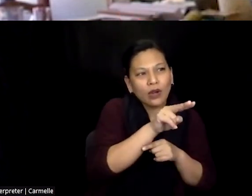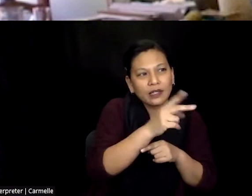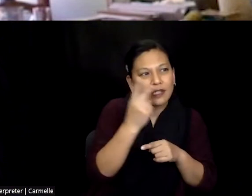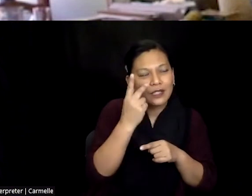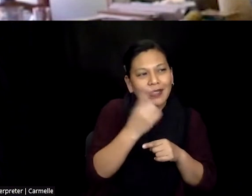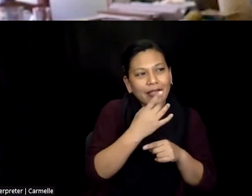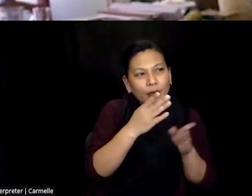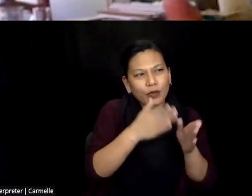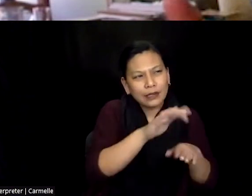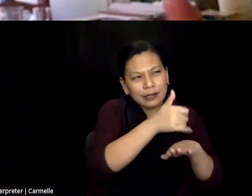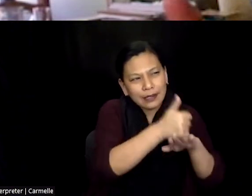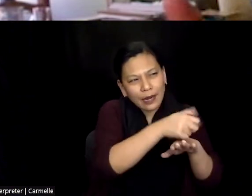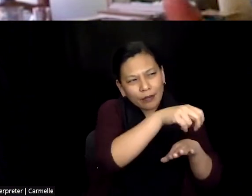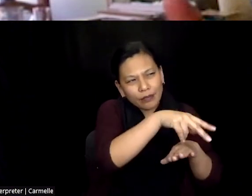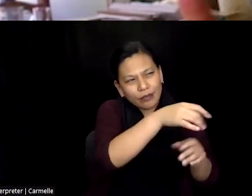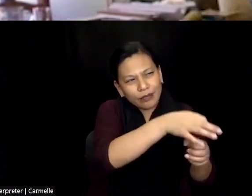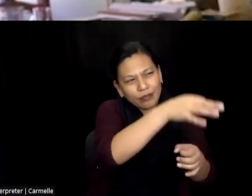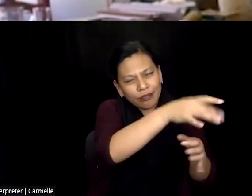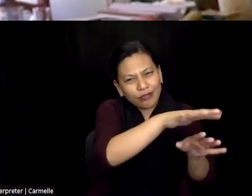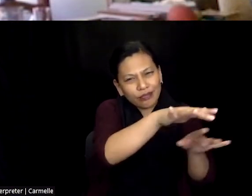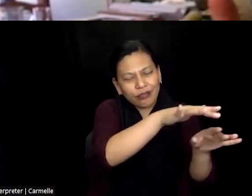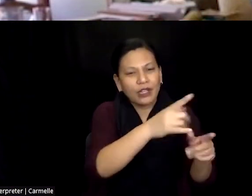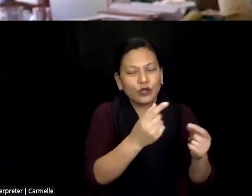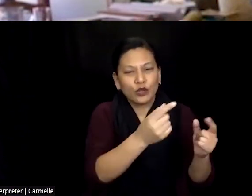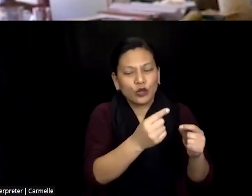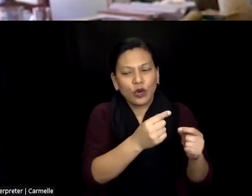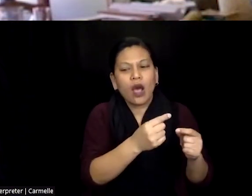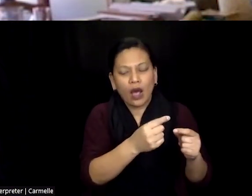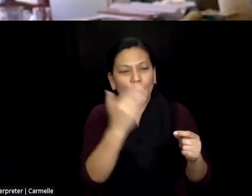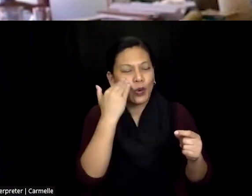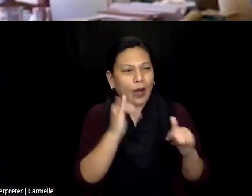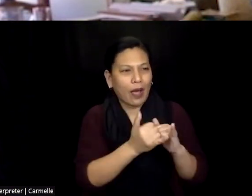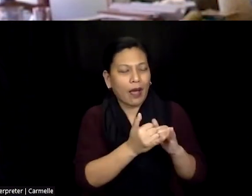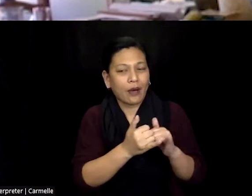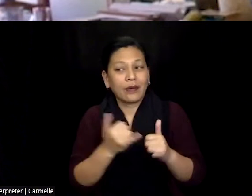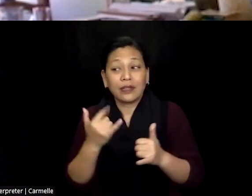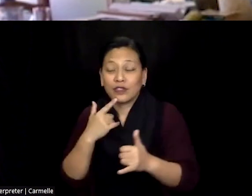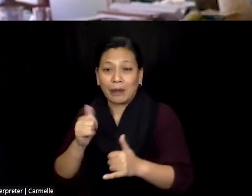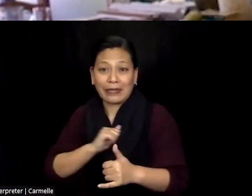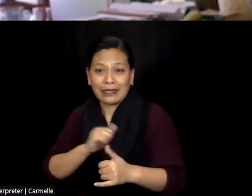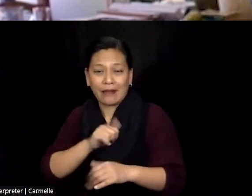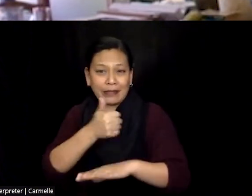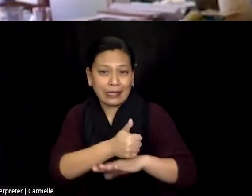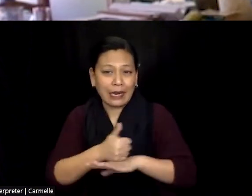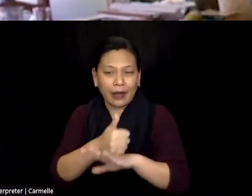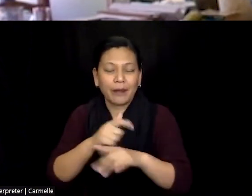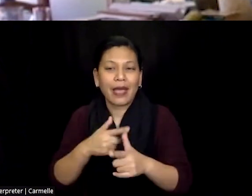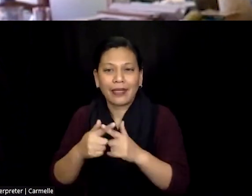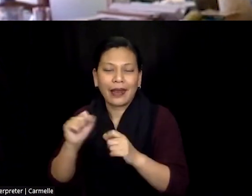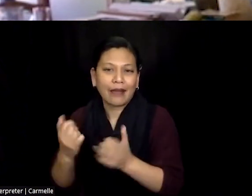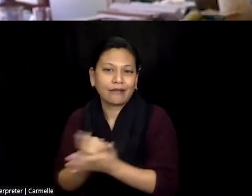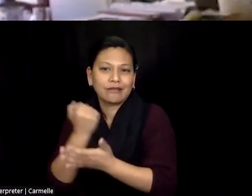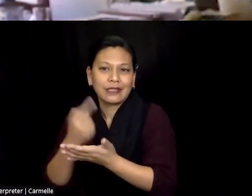cool, that's gonna take 15 minutes because I've done that myself. I now have 15 minutes to talk to the actors before we get the next shot going.